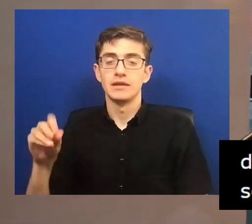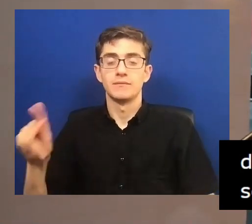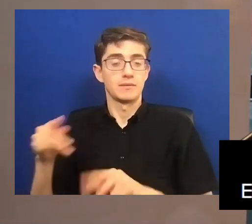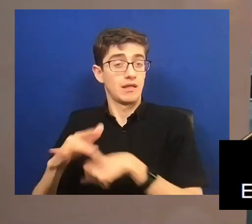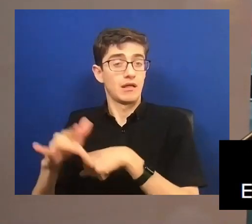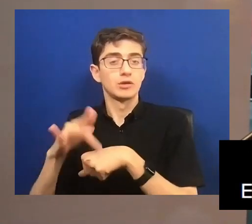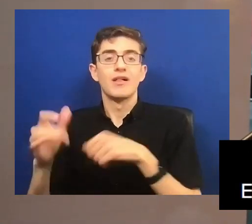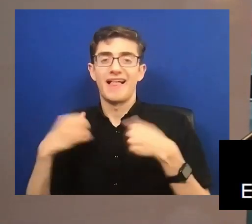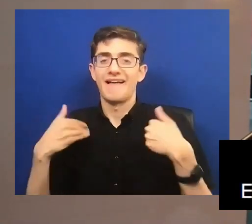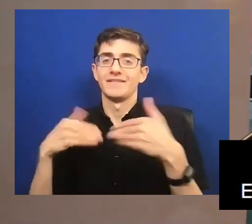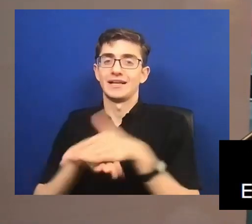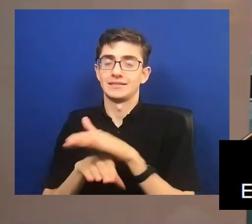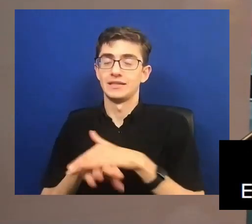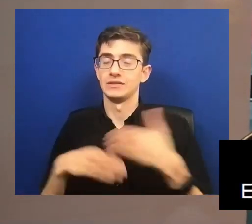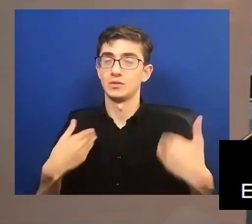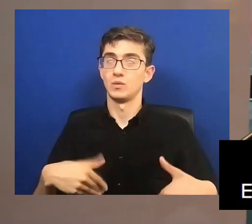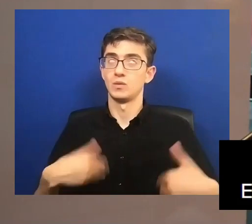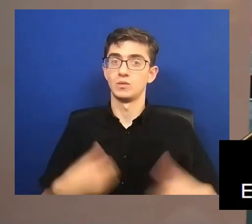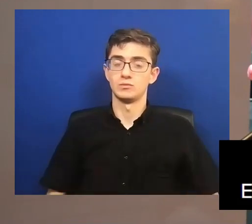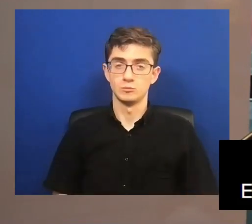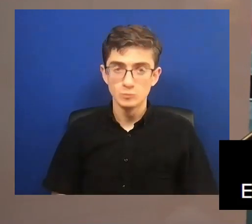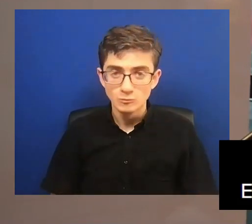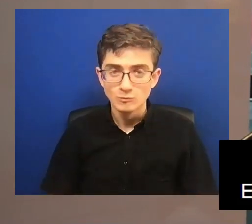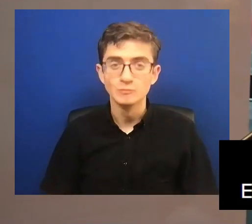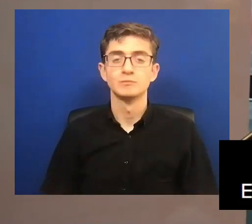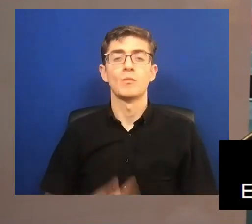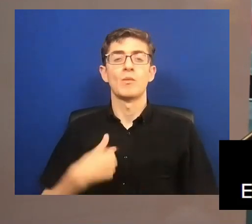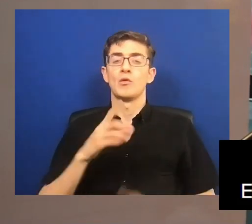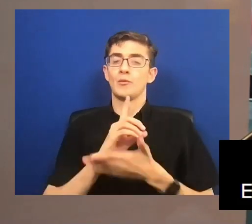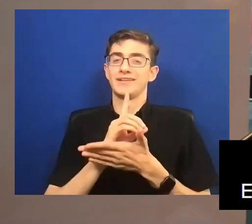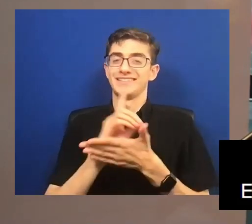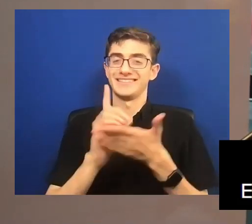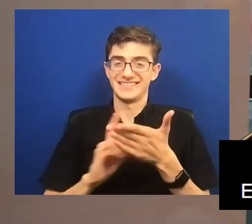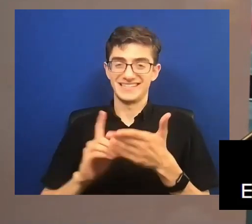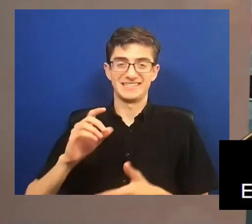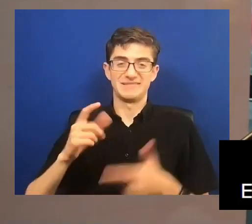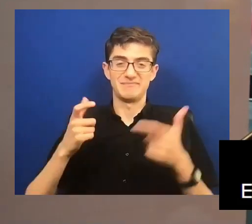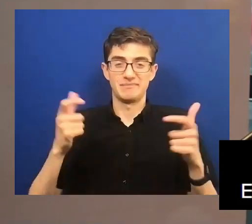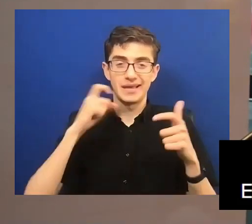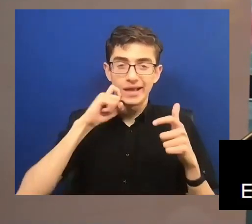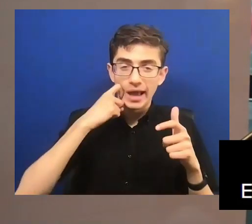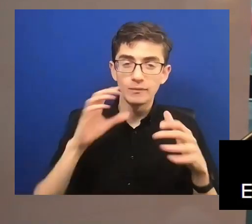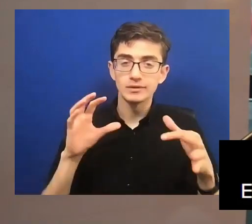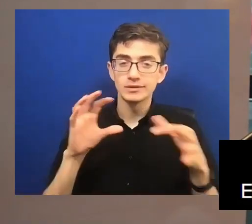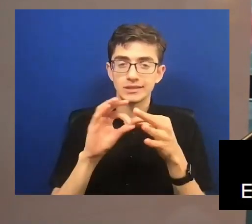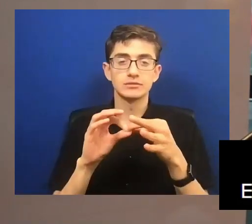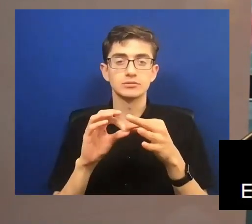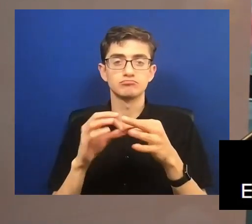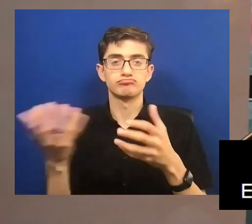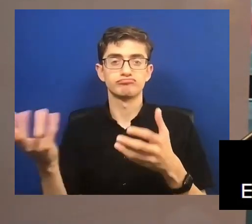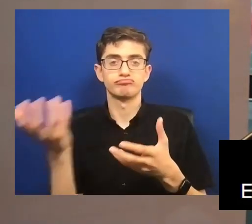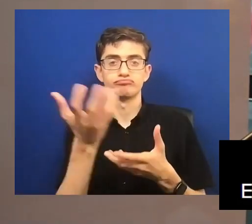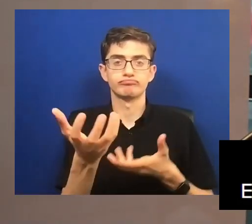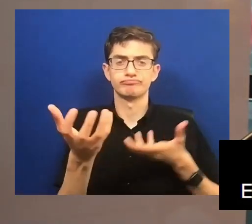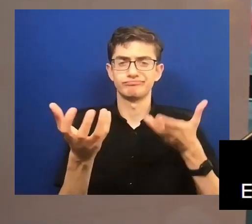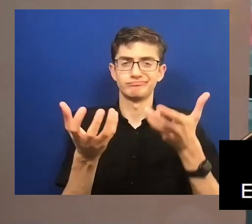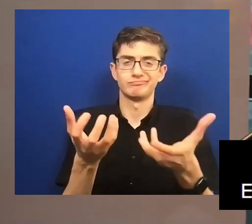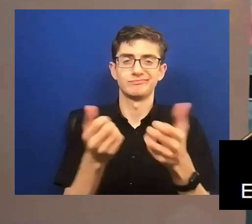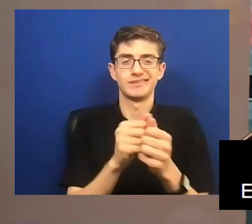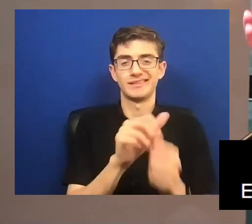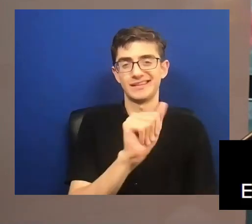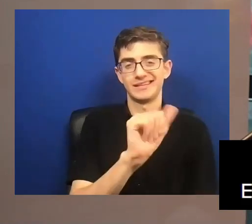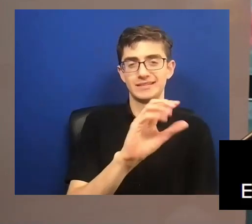We designed Big Apple Connect to go hand-in-hand with the ACP program so that lower-income public housing residents don't have to choose